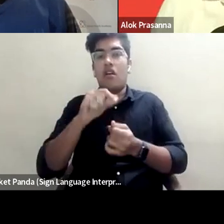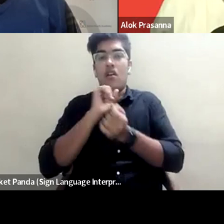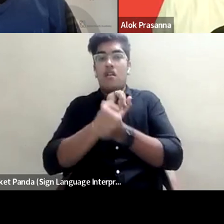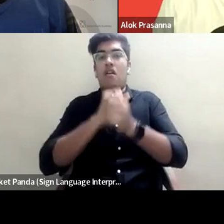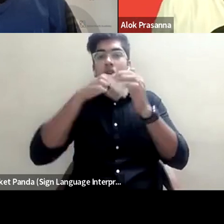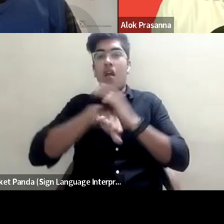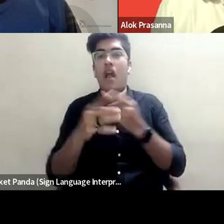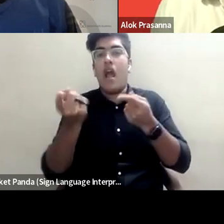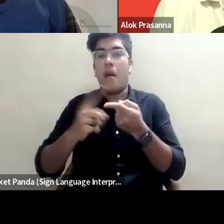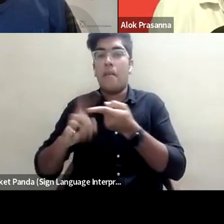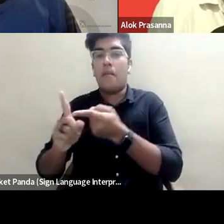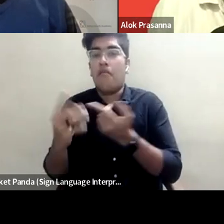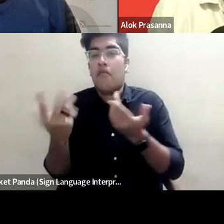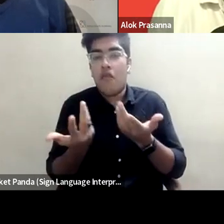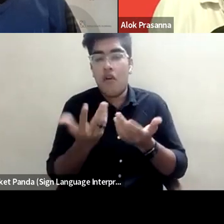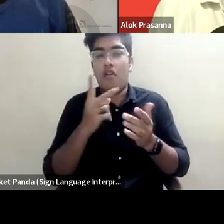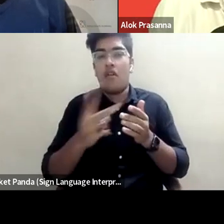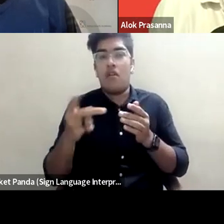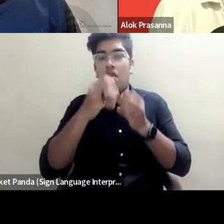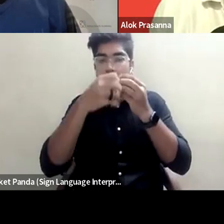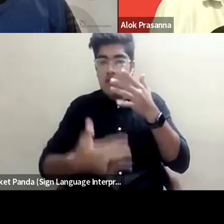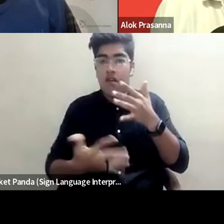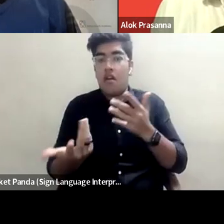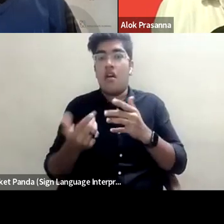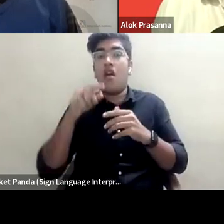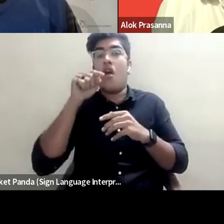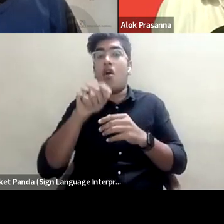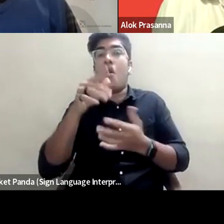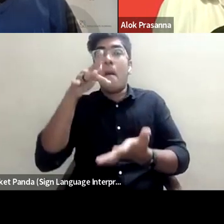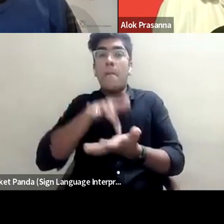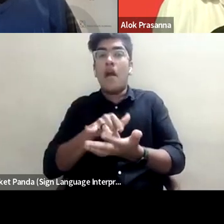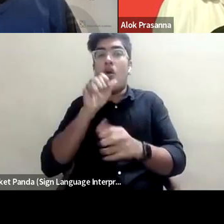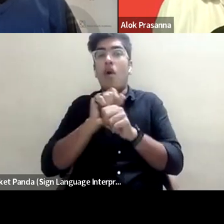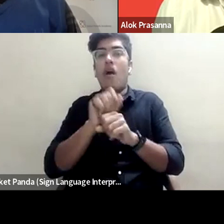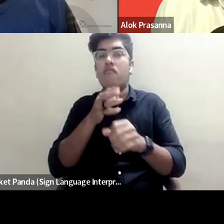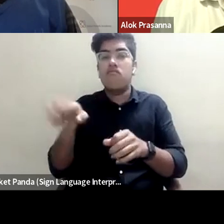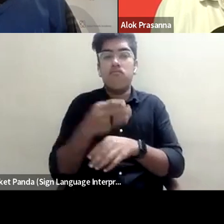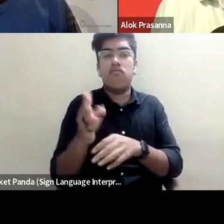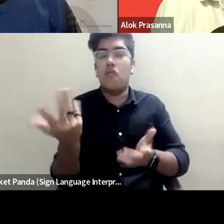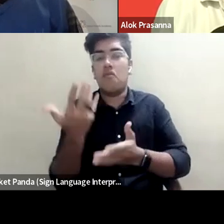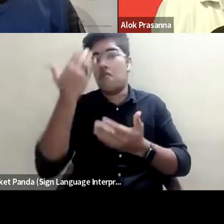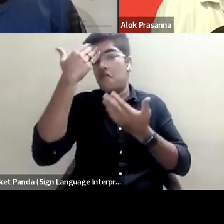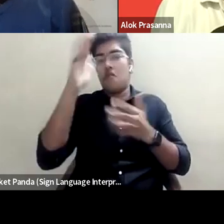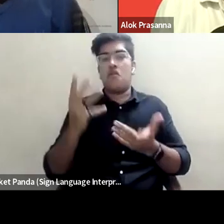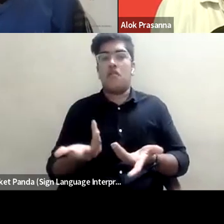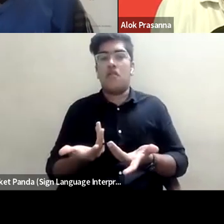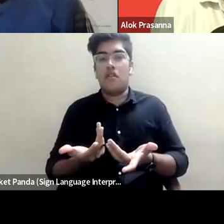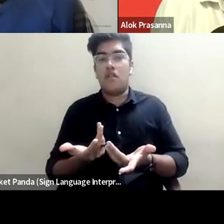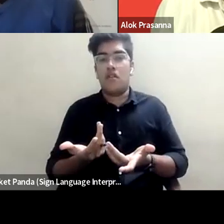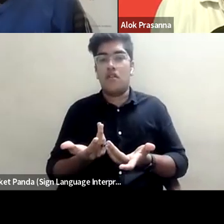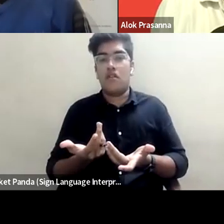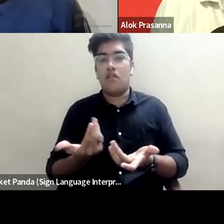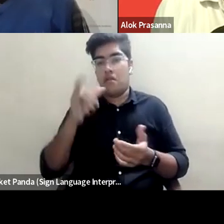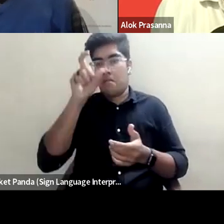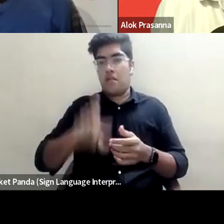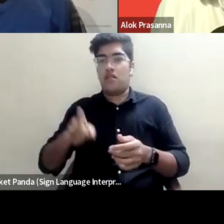they were not even able to visualize where they would work these rights. In the courtroom, where was the prisoner before a judge? He comes, he's